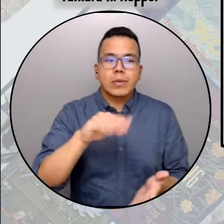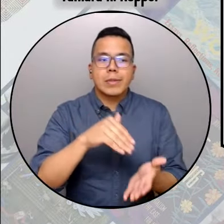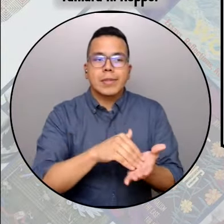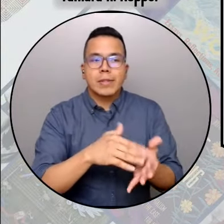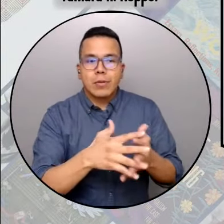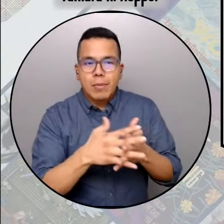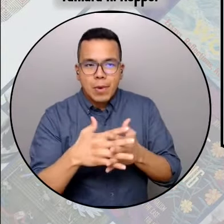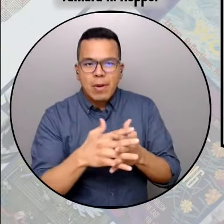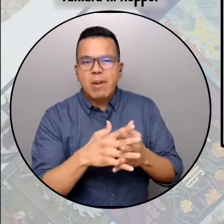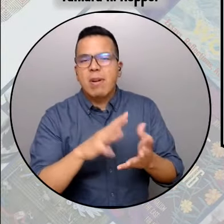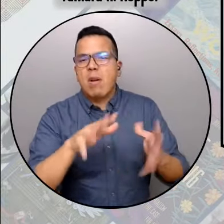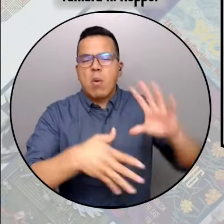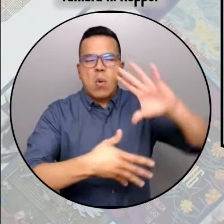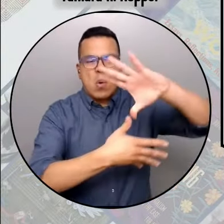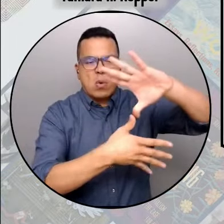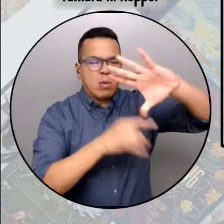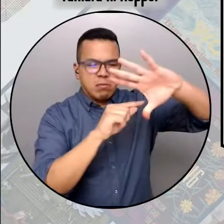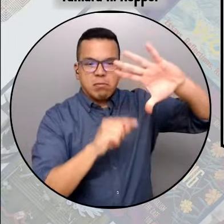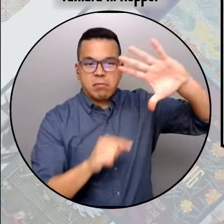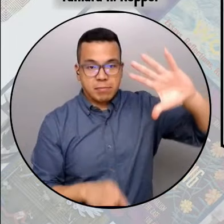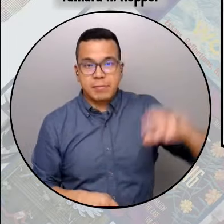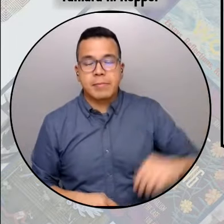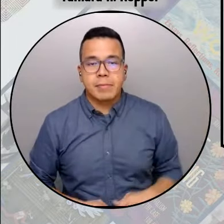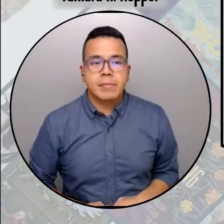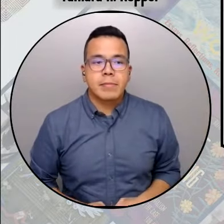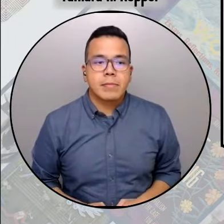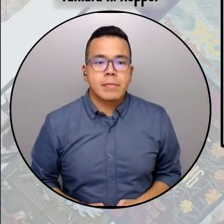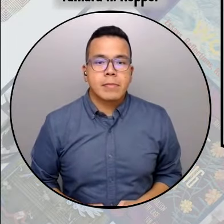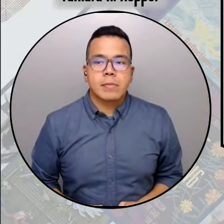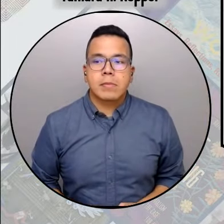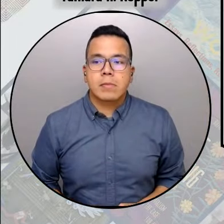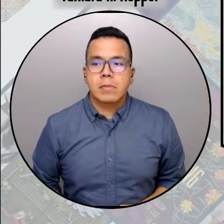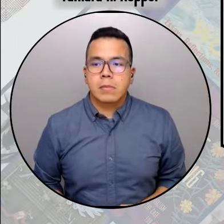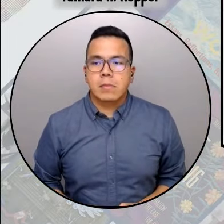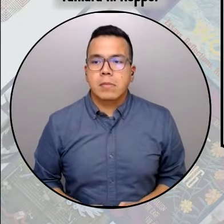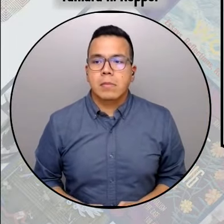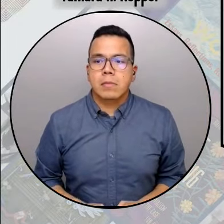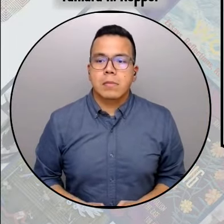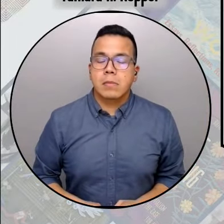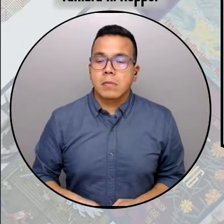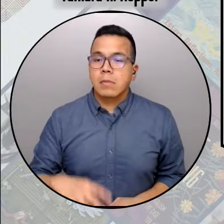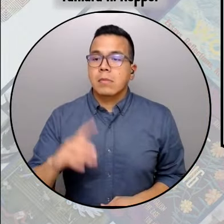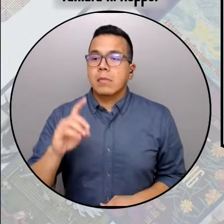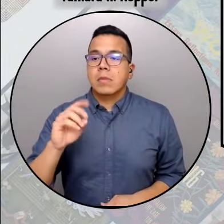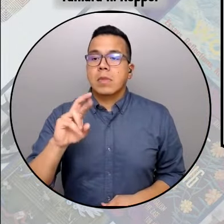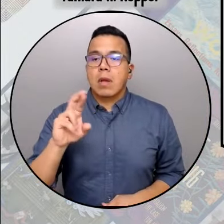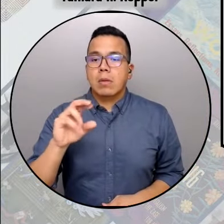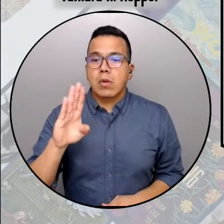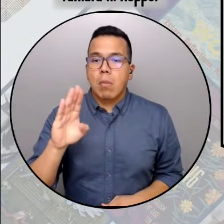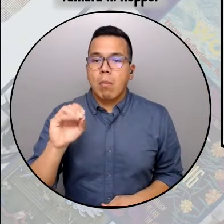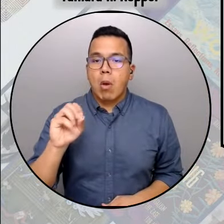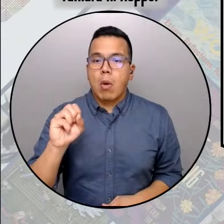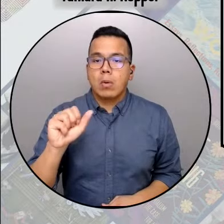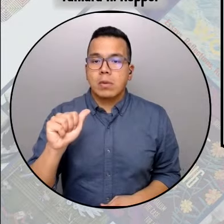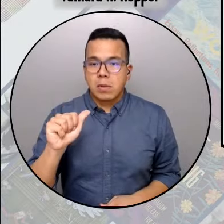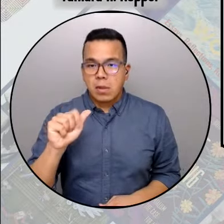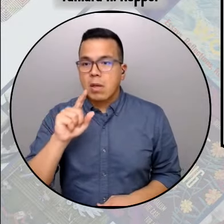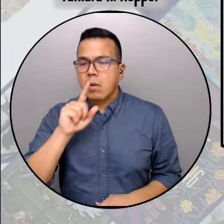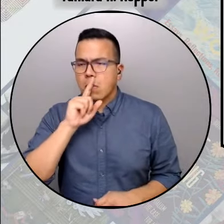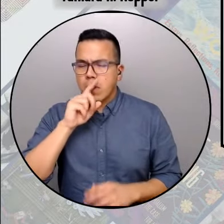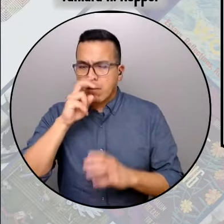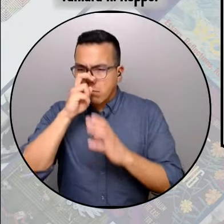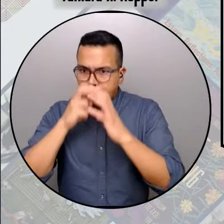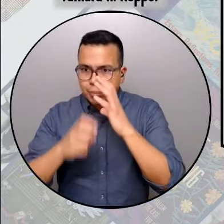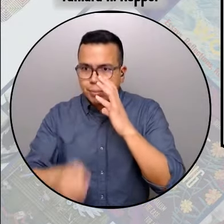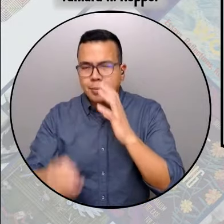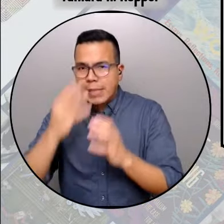certain Latin American countries, right? Dr. Tanya Golash-Boza, who's a sociologist who's done quite a lot in immigration enforcement,